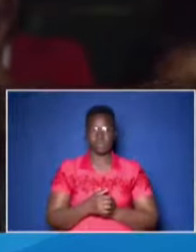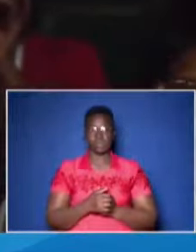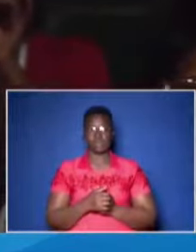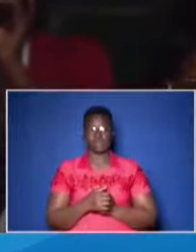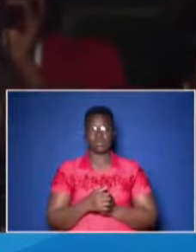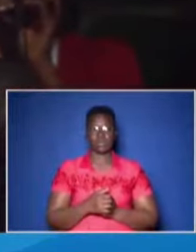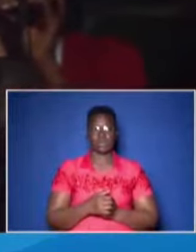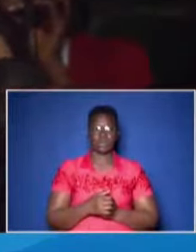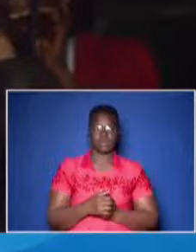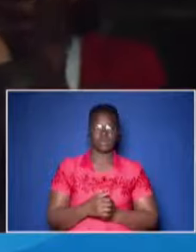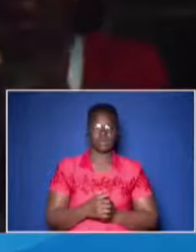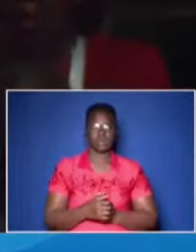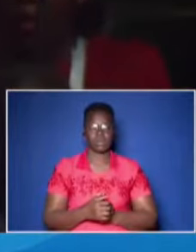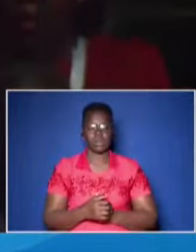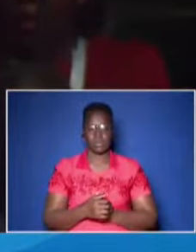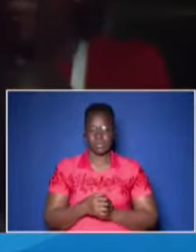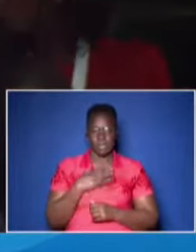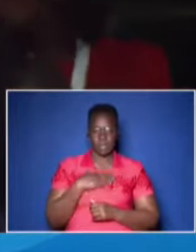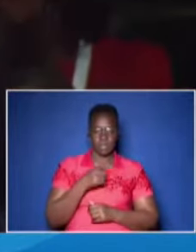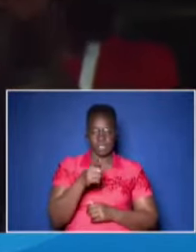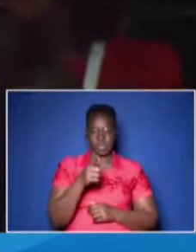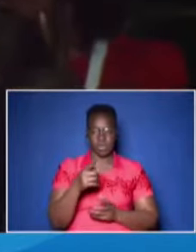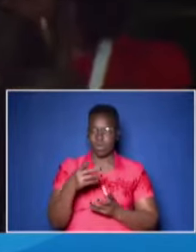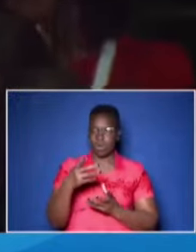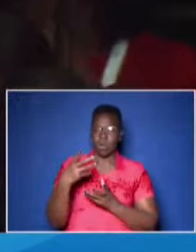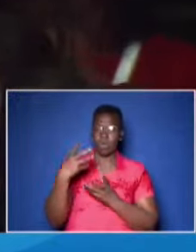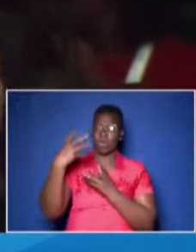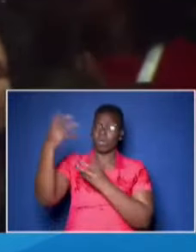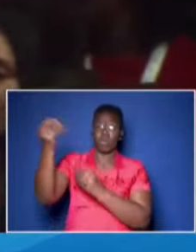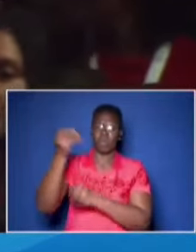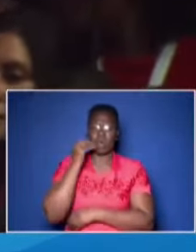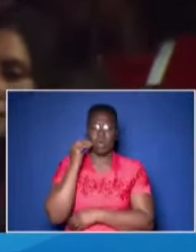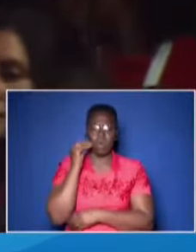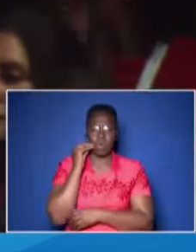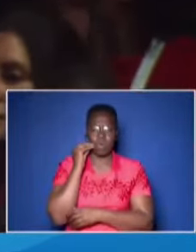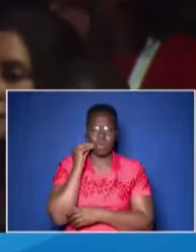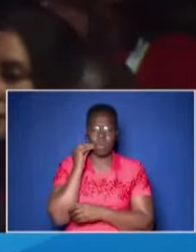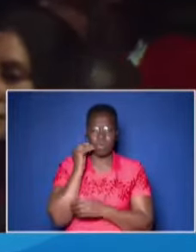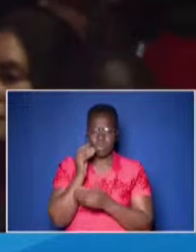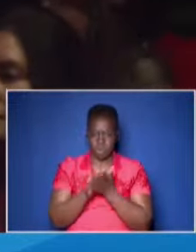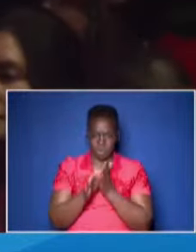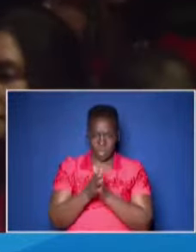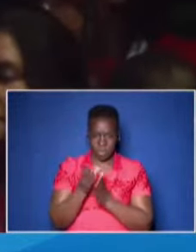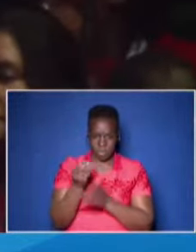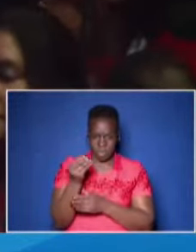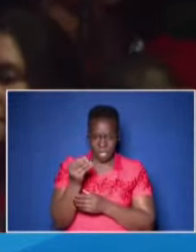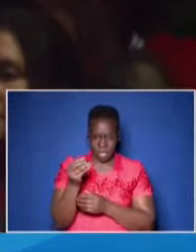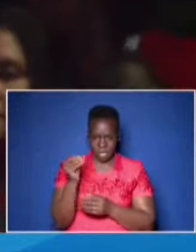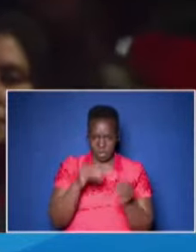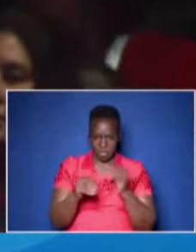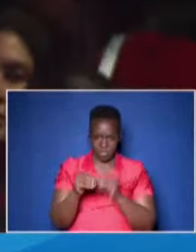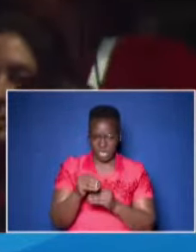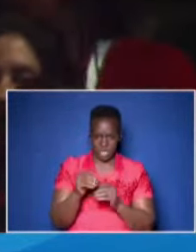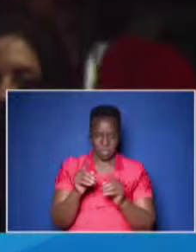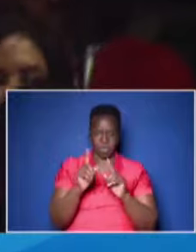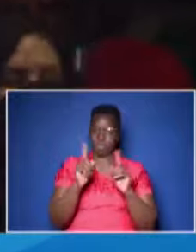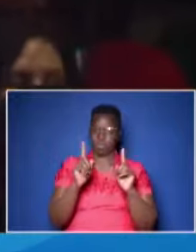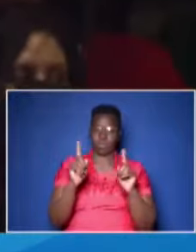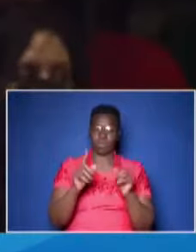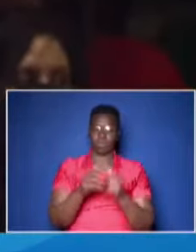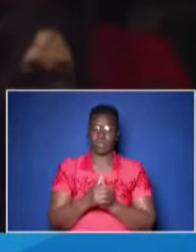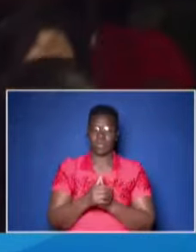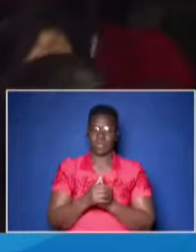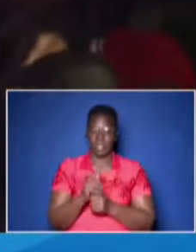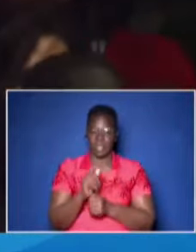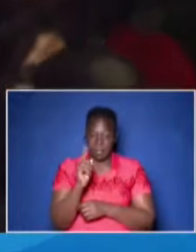good don't you go home till you sew a seed and